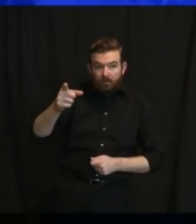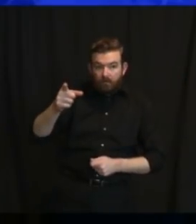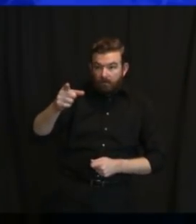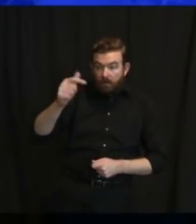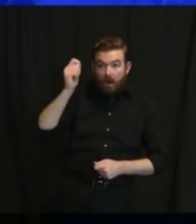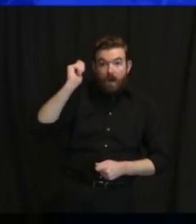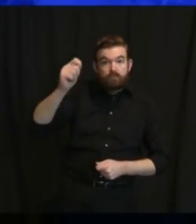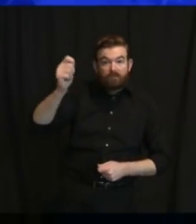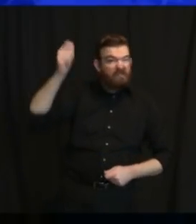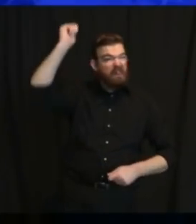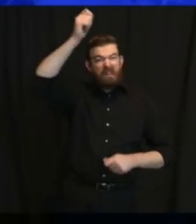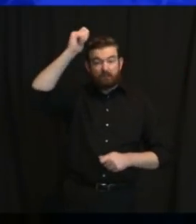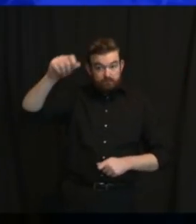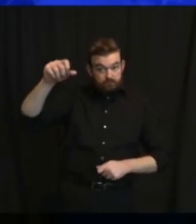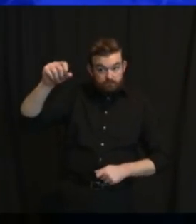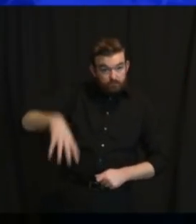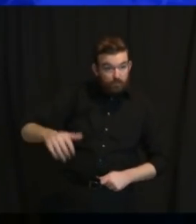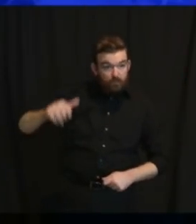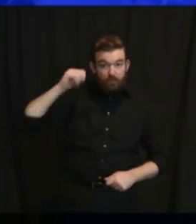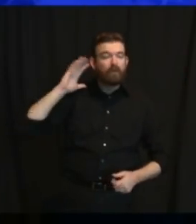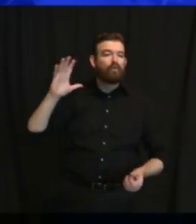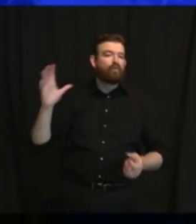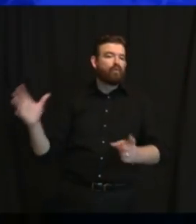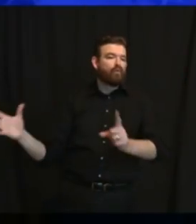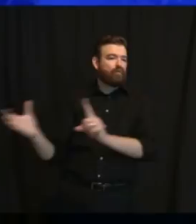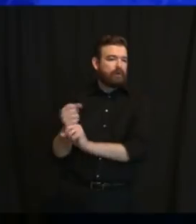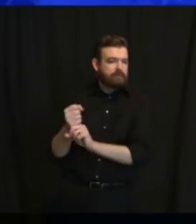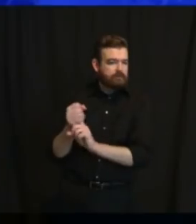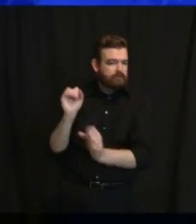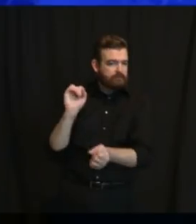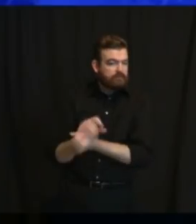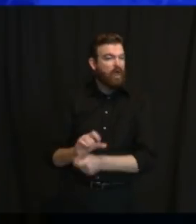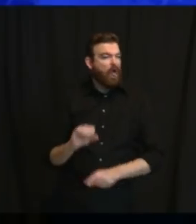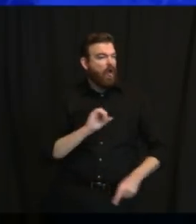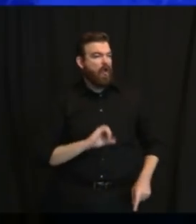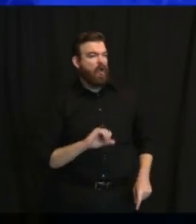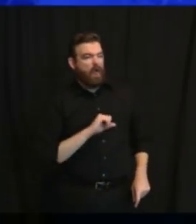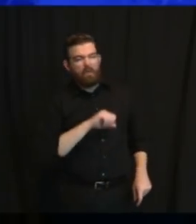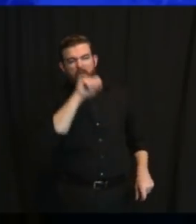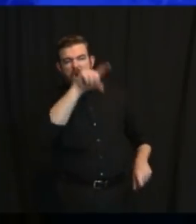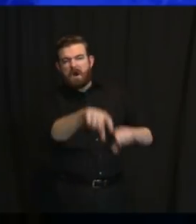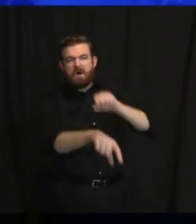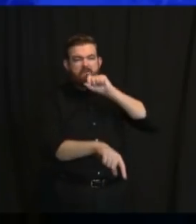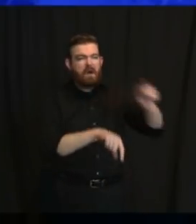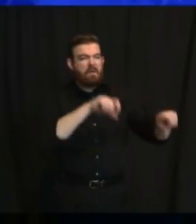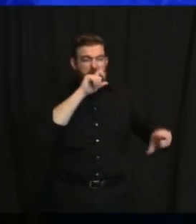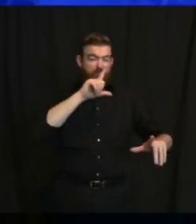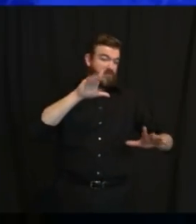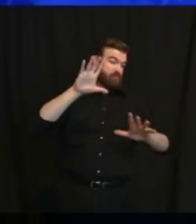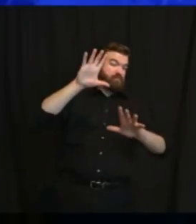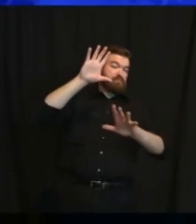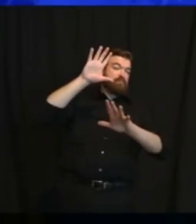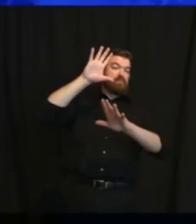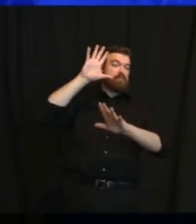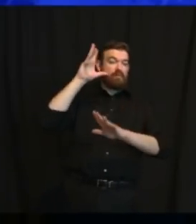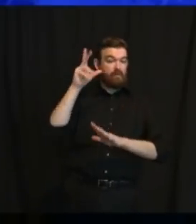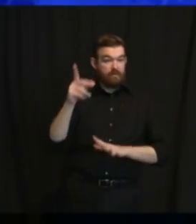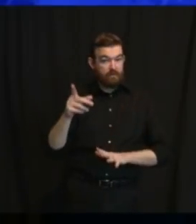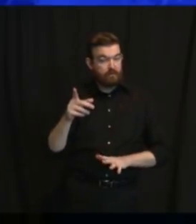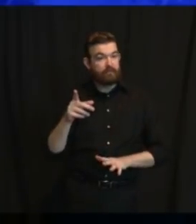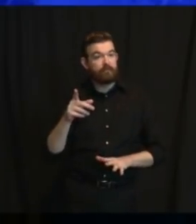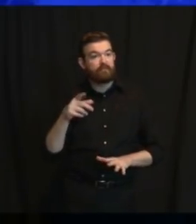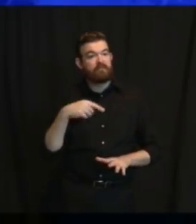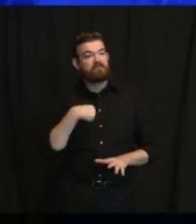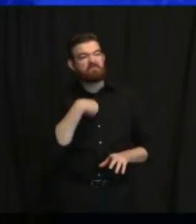under arrest, the defendant began coughing and spitting and acting irrationally, indicating to the officer that he hopes that he